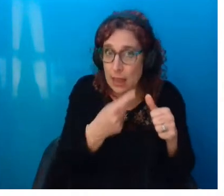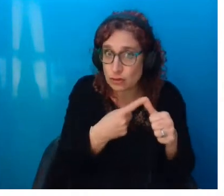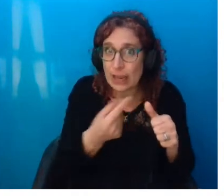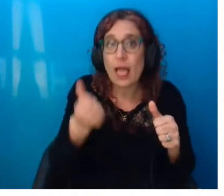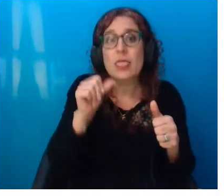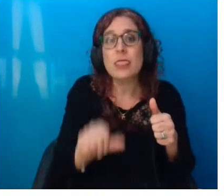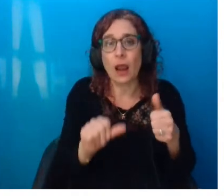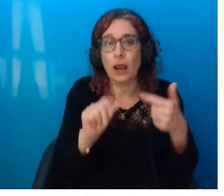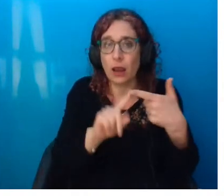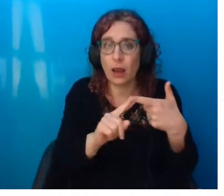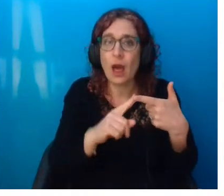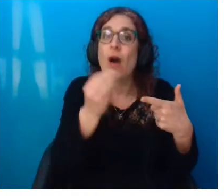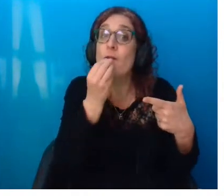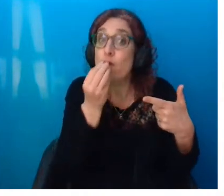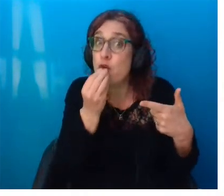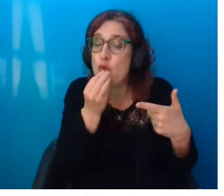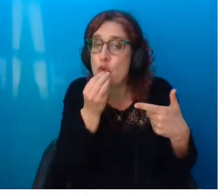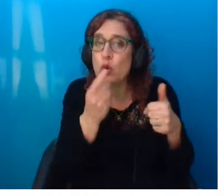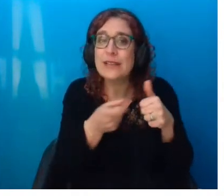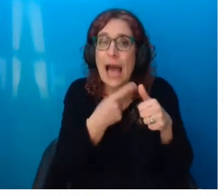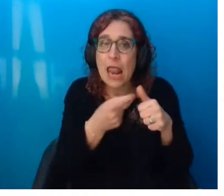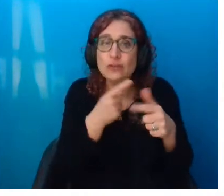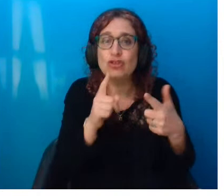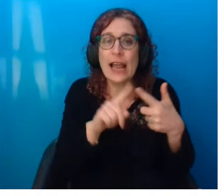allergy anaphylaxis at the end.